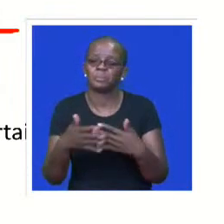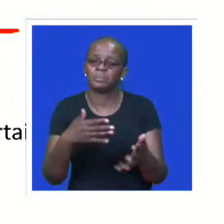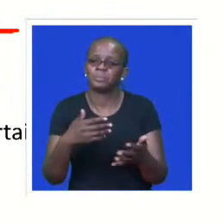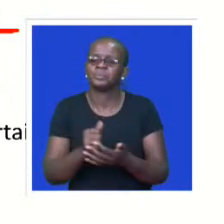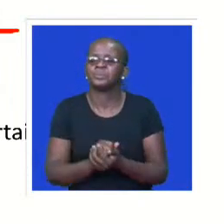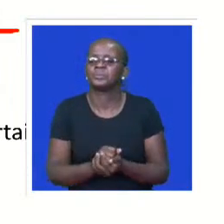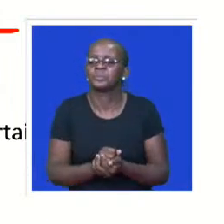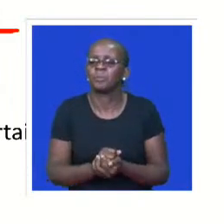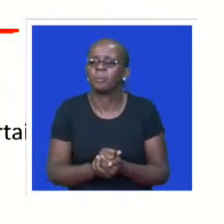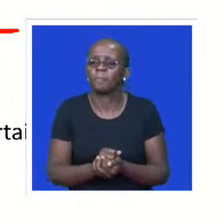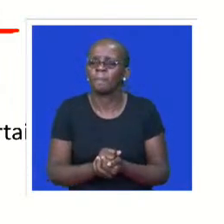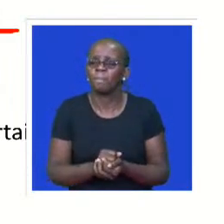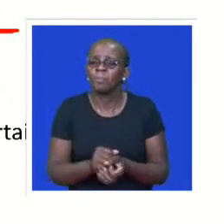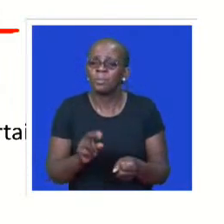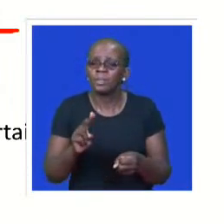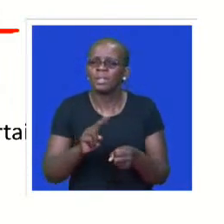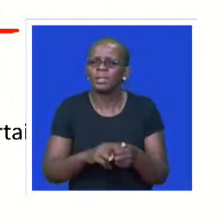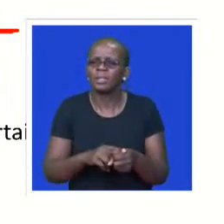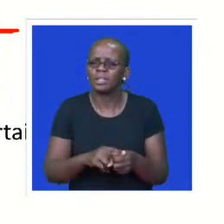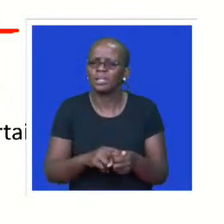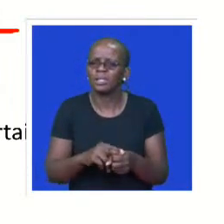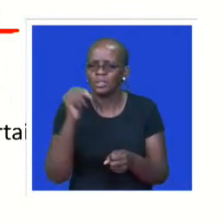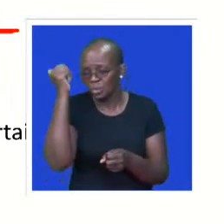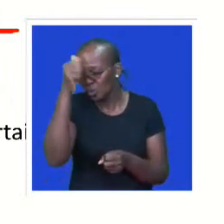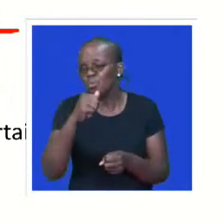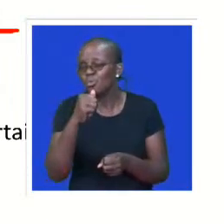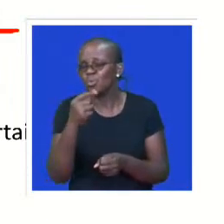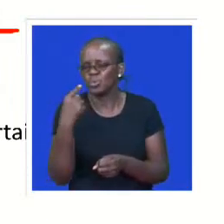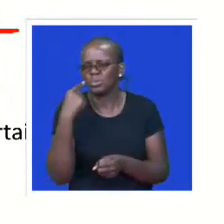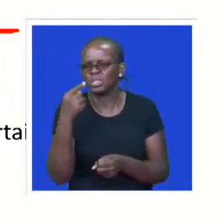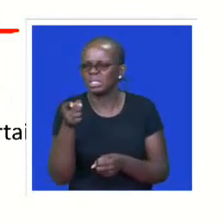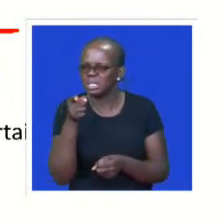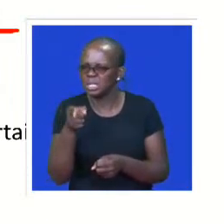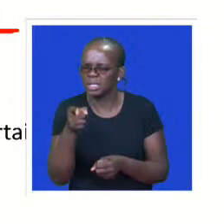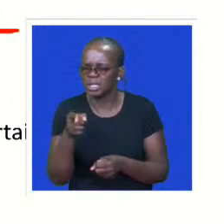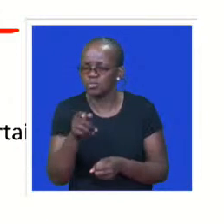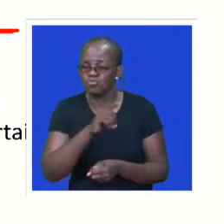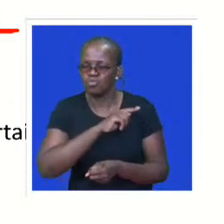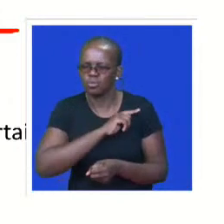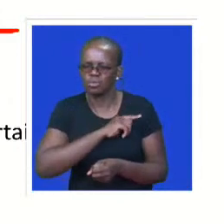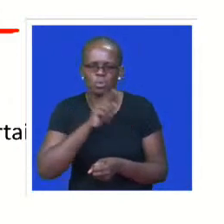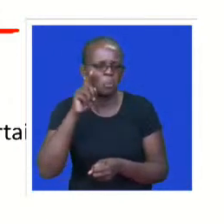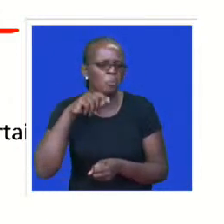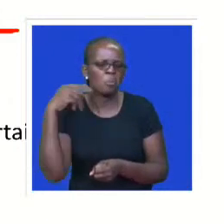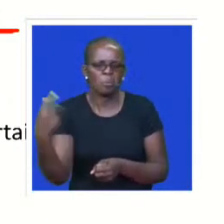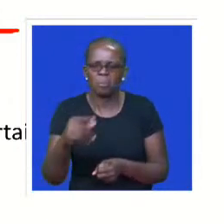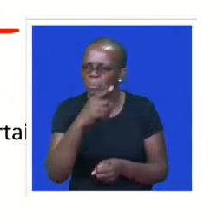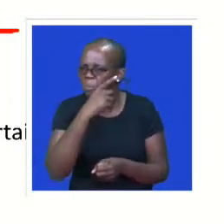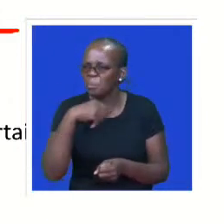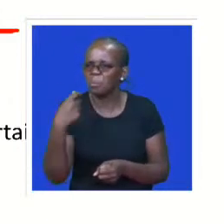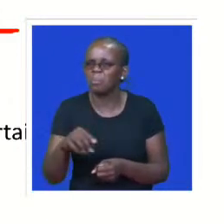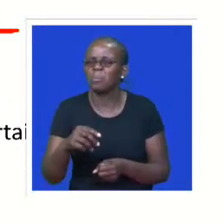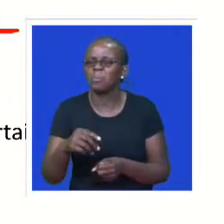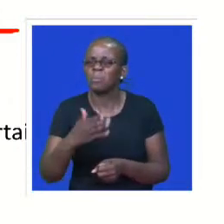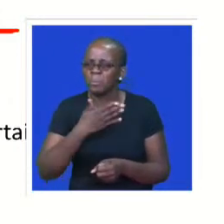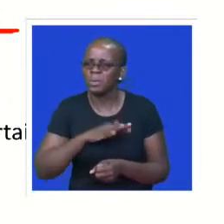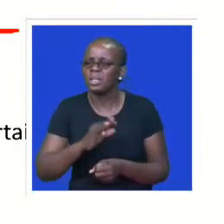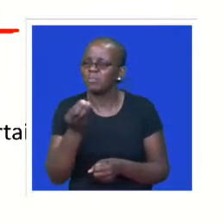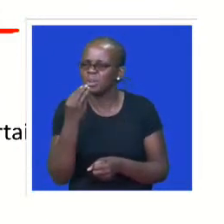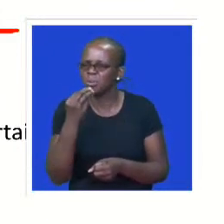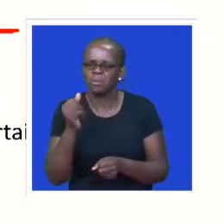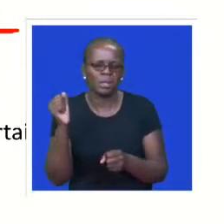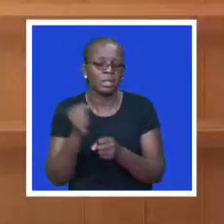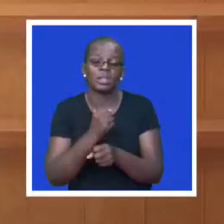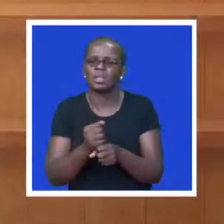even cursed now that they will do what? They will sweat in order to get food. They will not get food as easy as they